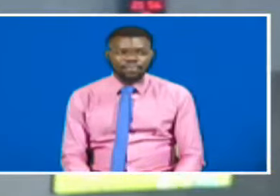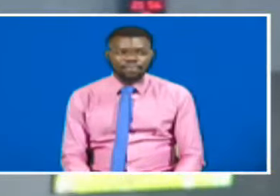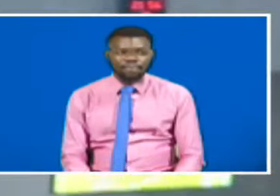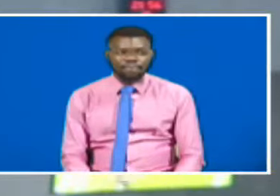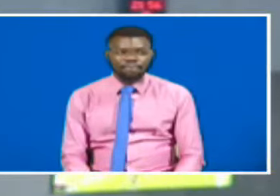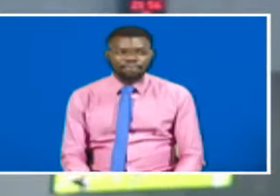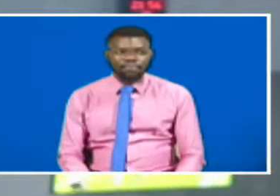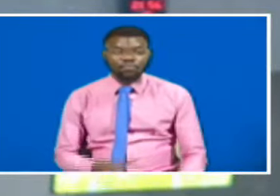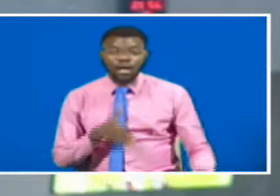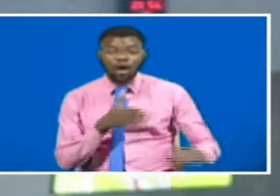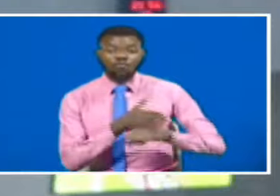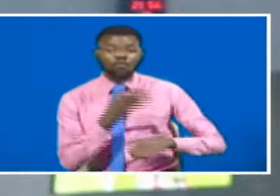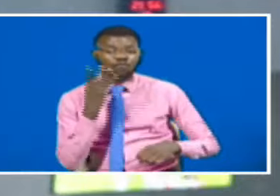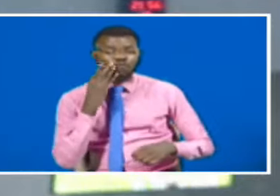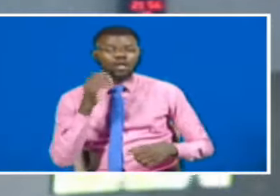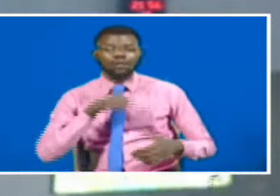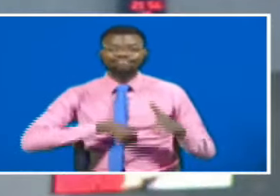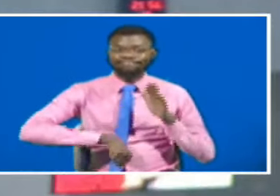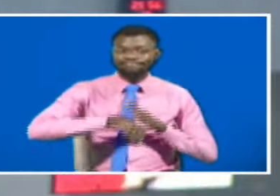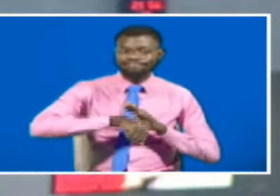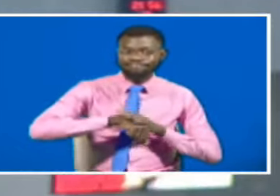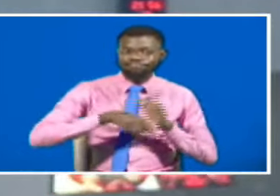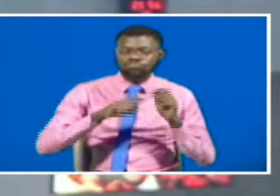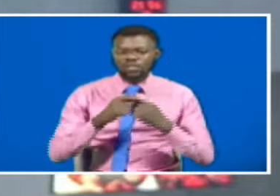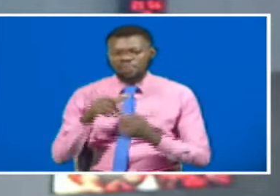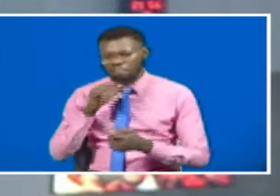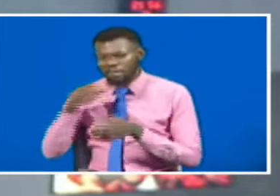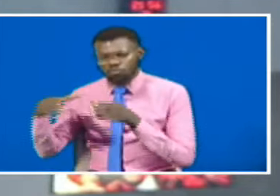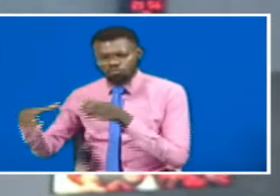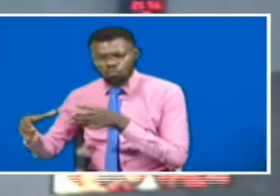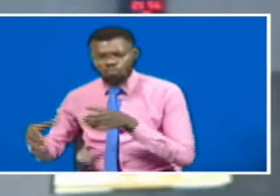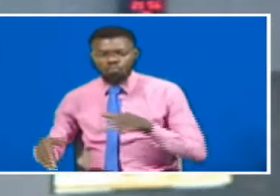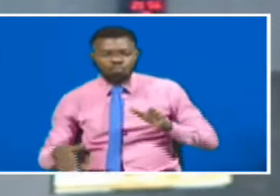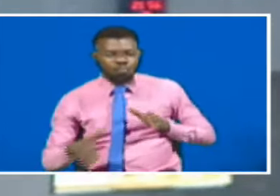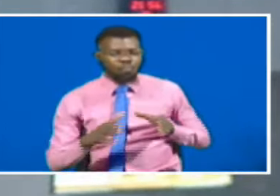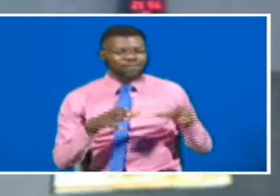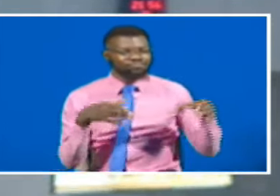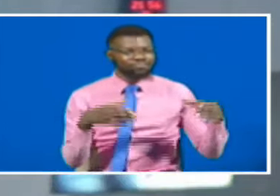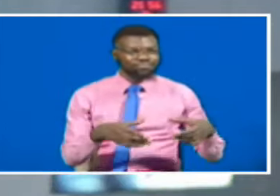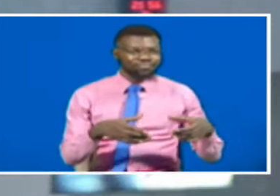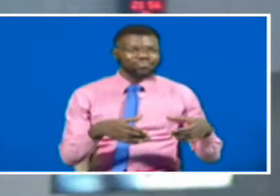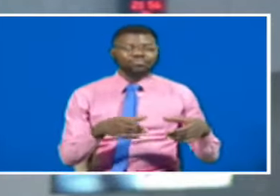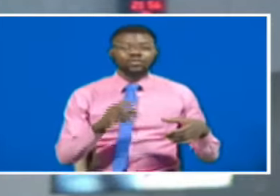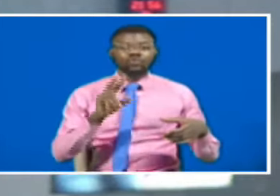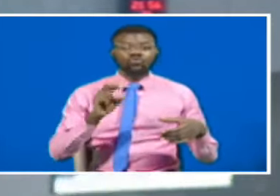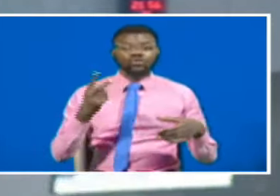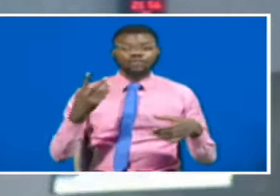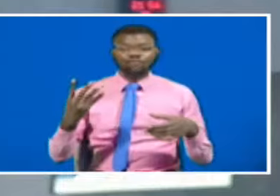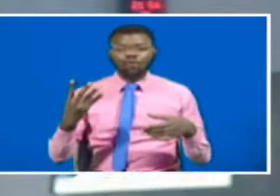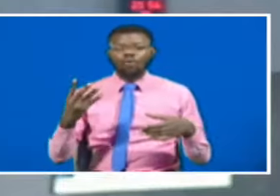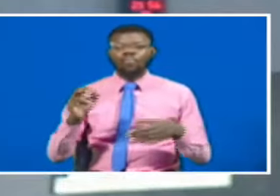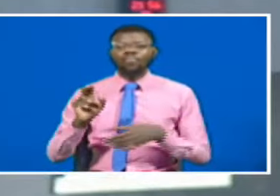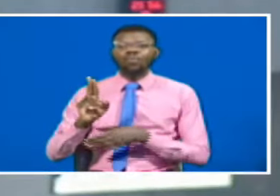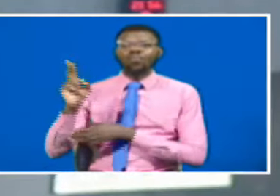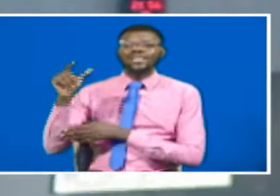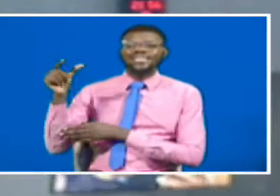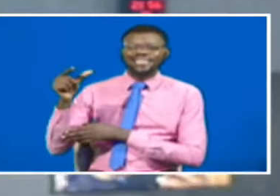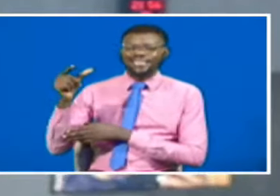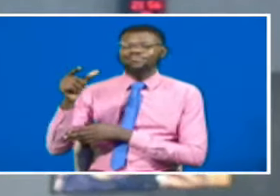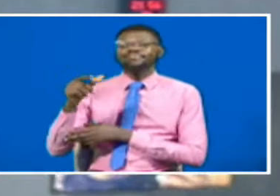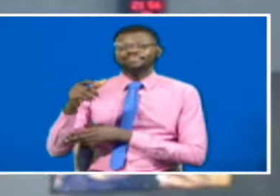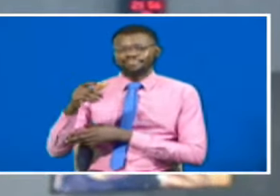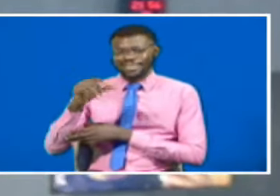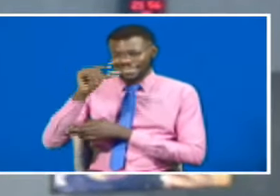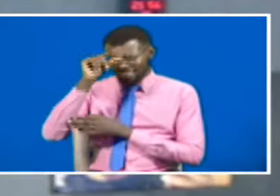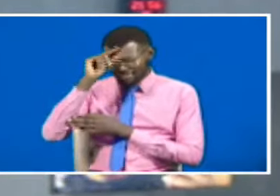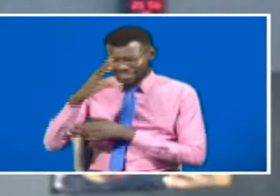Now, more than 400 football teams comprising of men and women are looking to lift the 2024 Uasin Gishu Governors Cup trophy